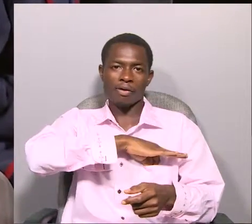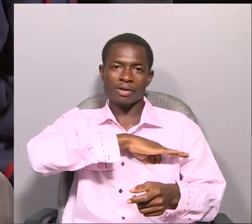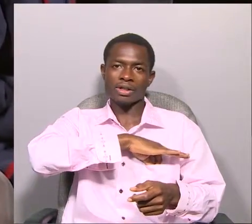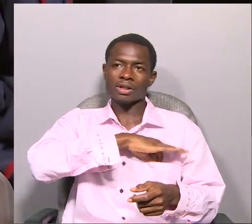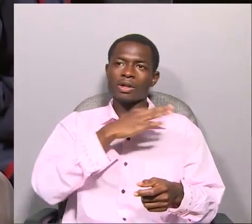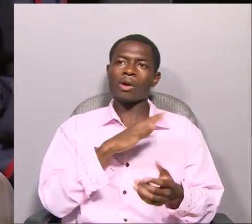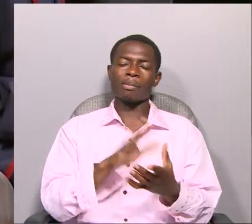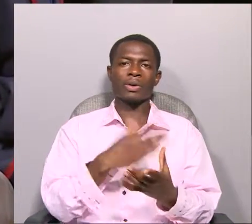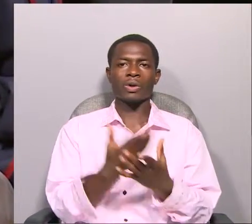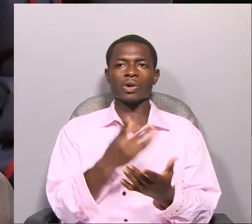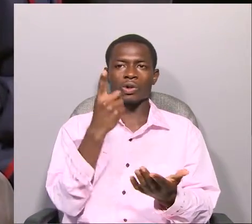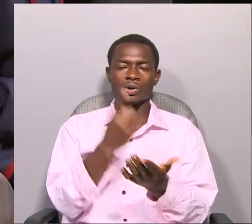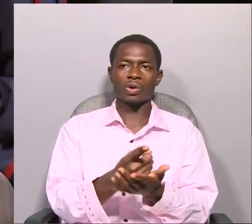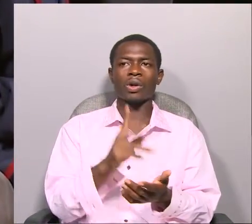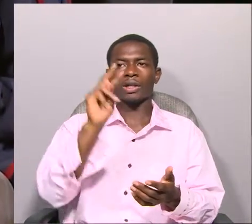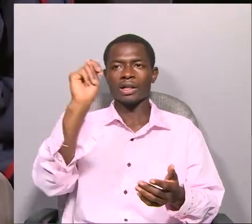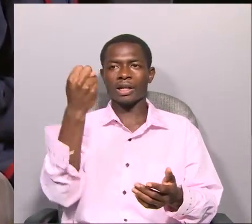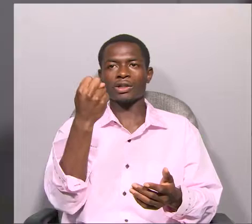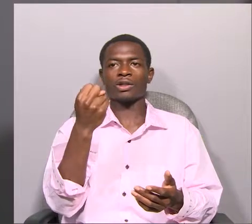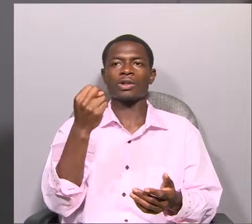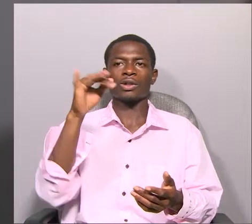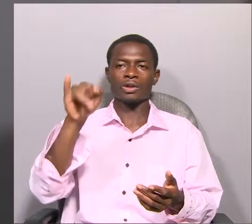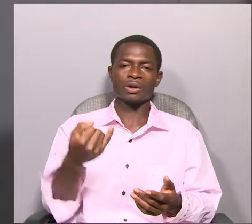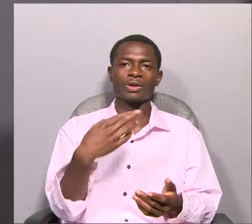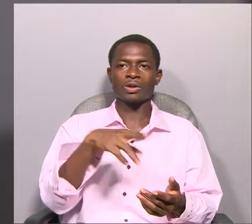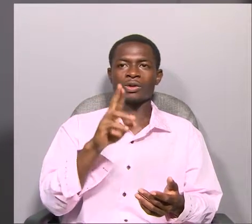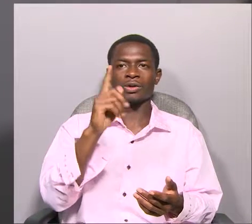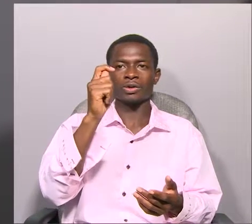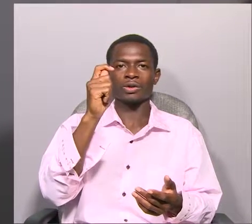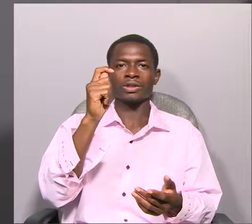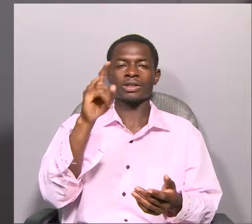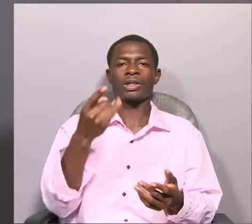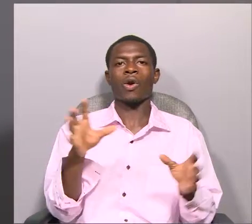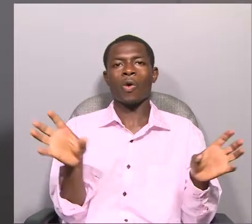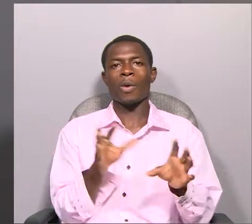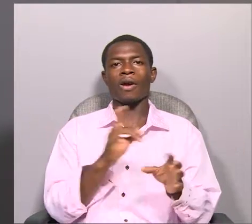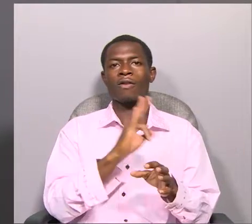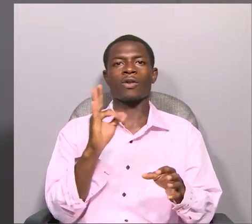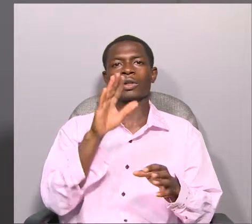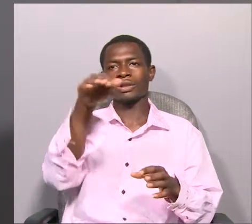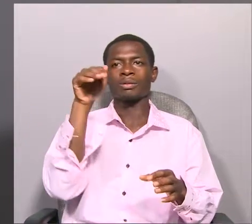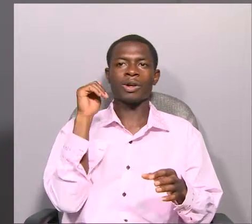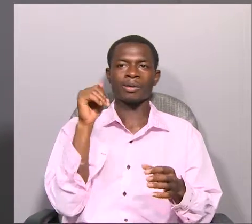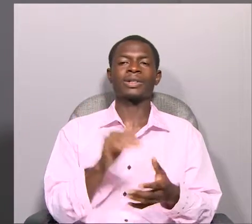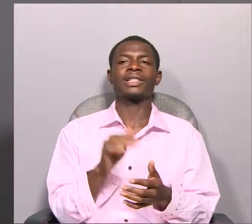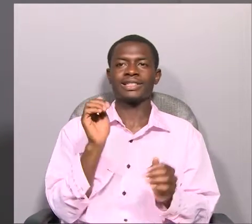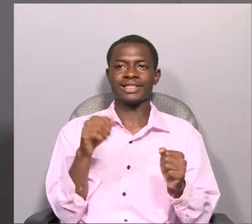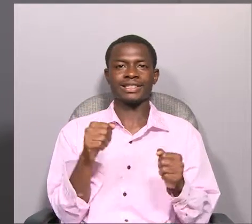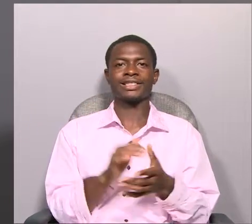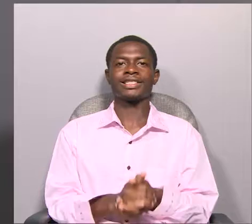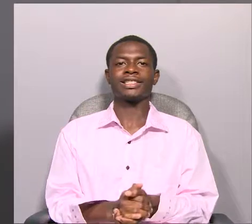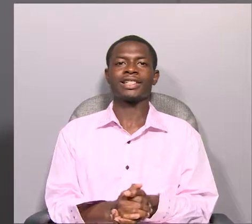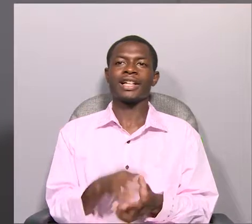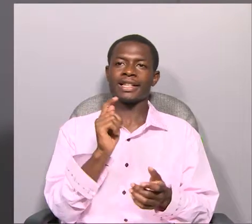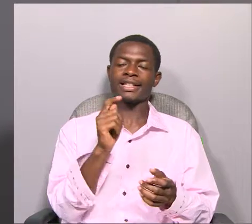as well, because we are doing a national duty. Yes, thank you very much. I'm glad you said you are doing a national duty.